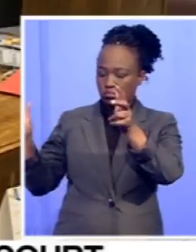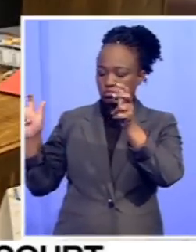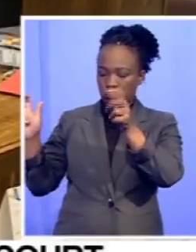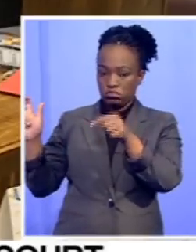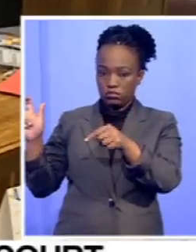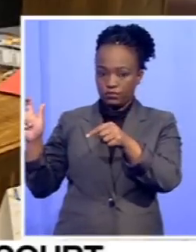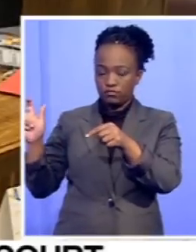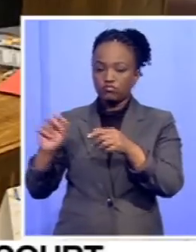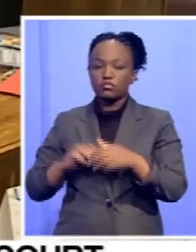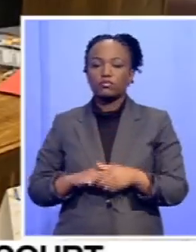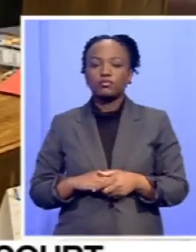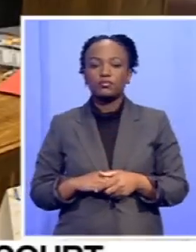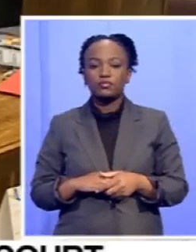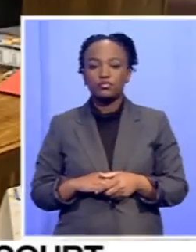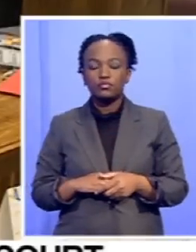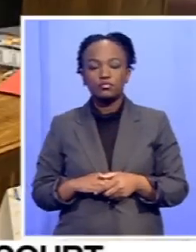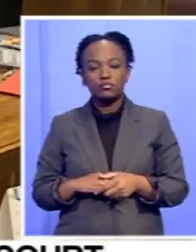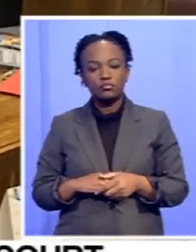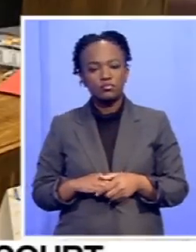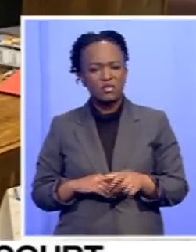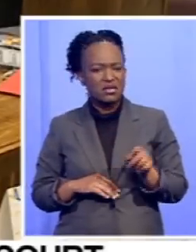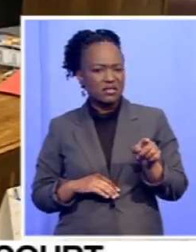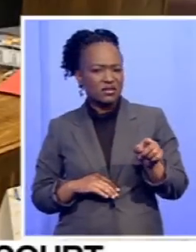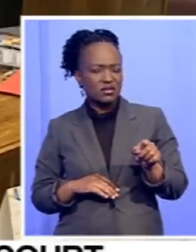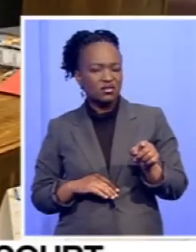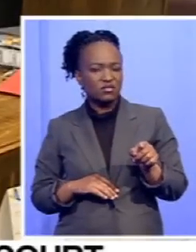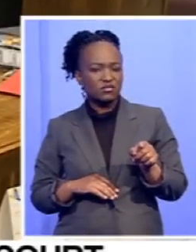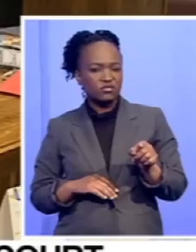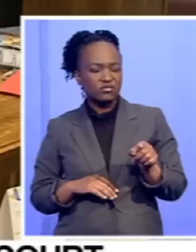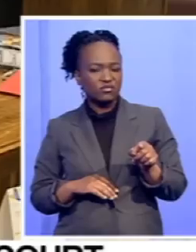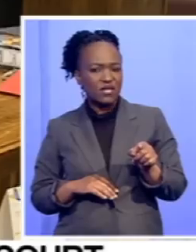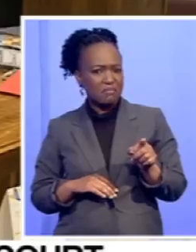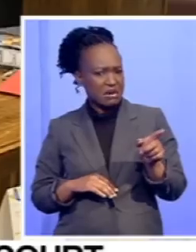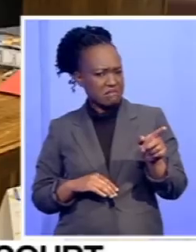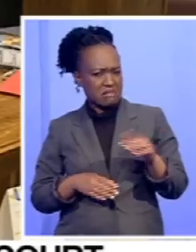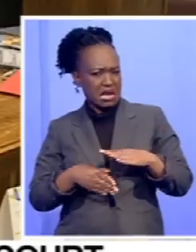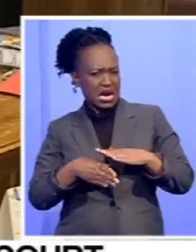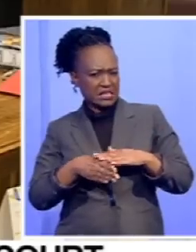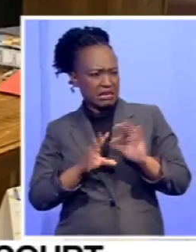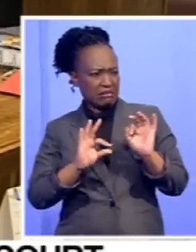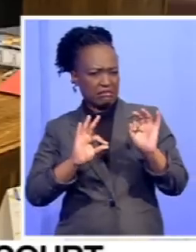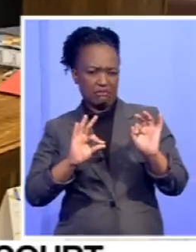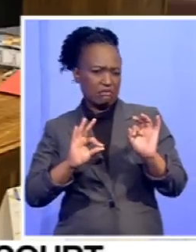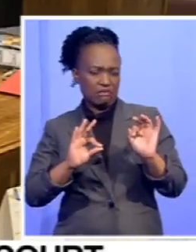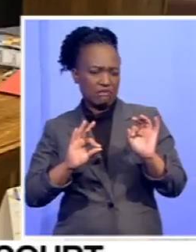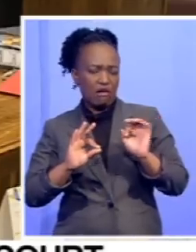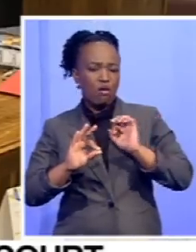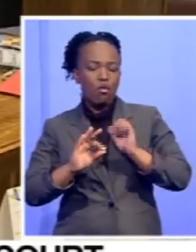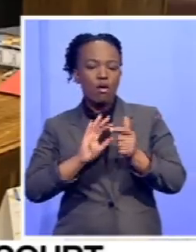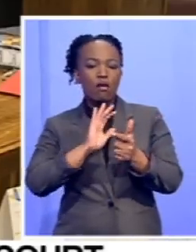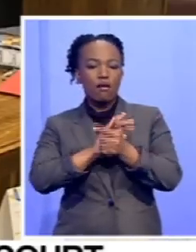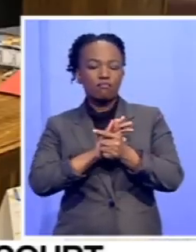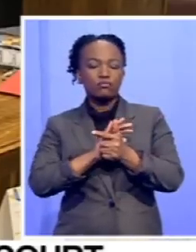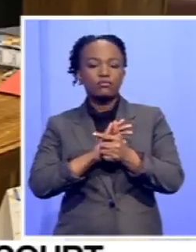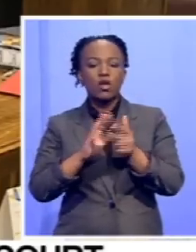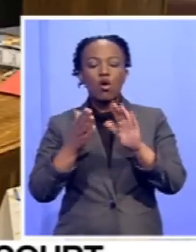first establish whether an act which accords with the definitional elements is not perhaps justified because the legal convictions of society